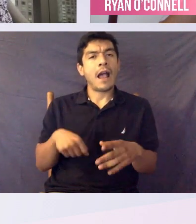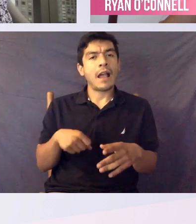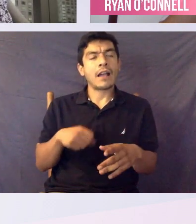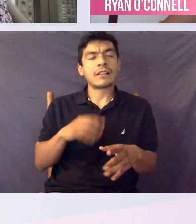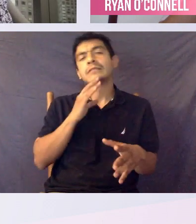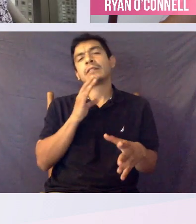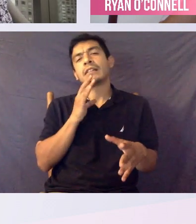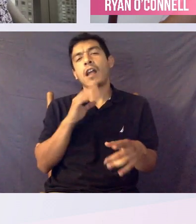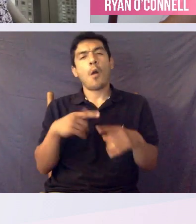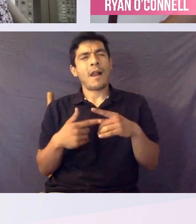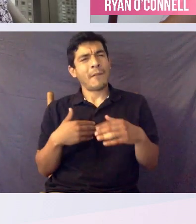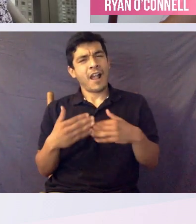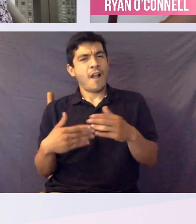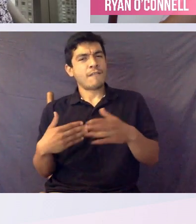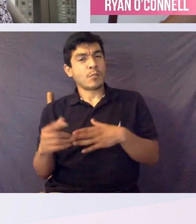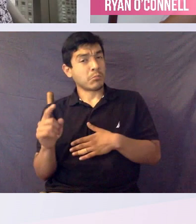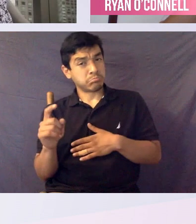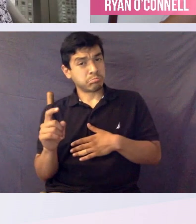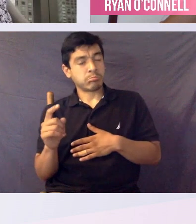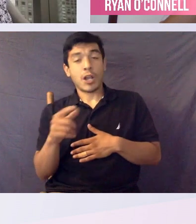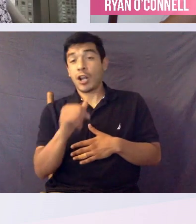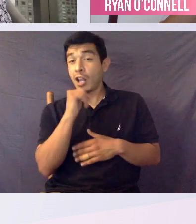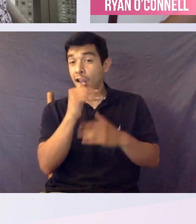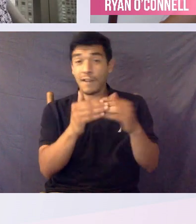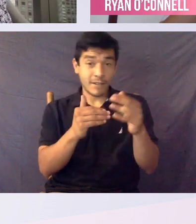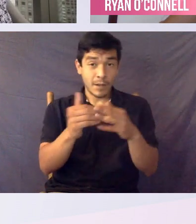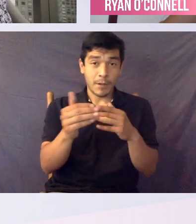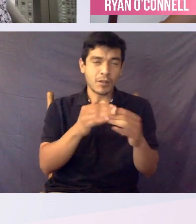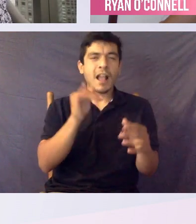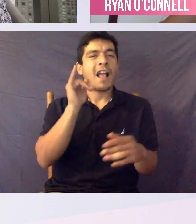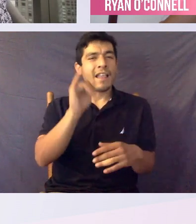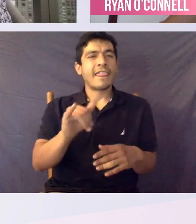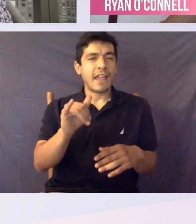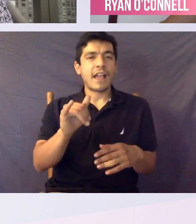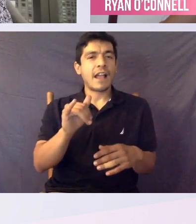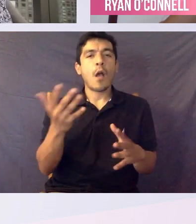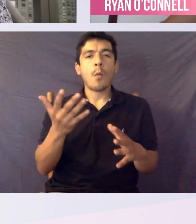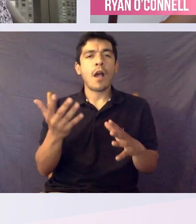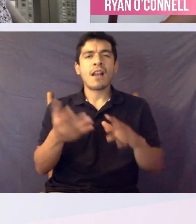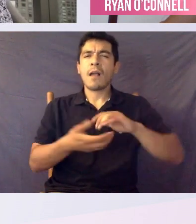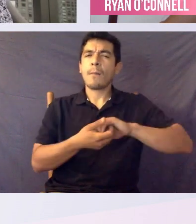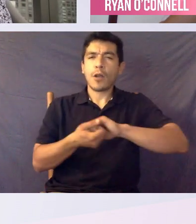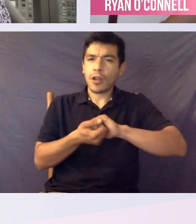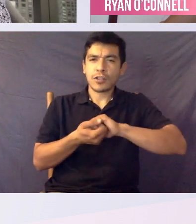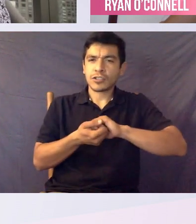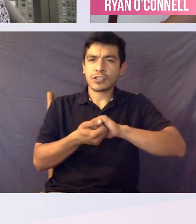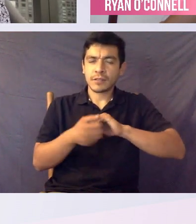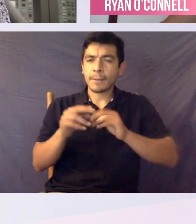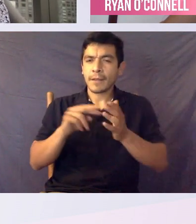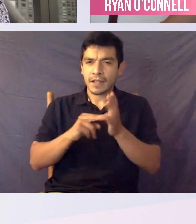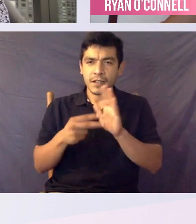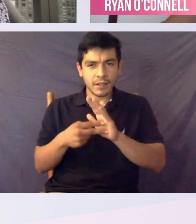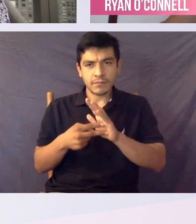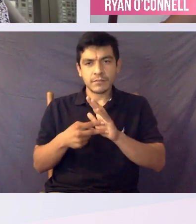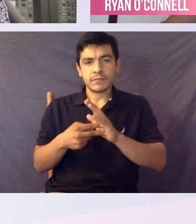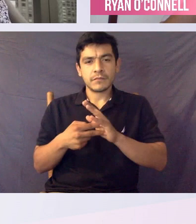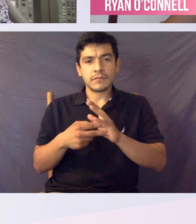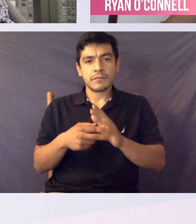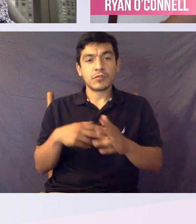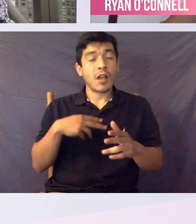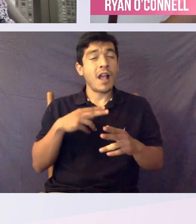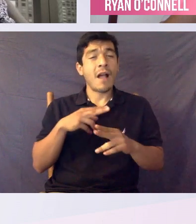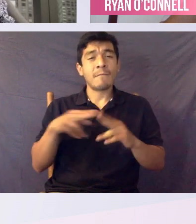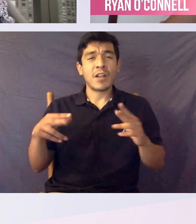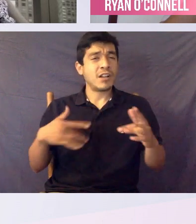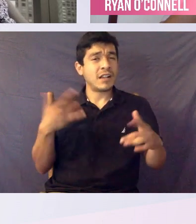uncomfortable to speak up, when I might be uncomfortable, and that, you know, like that's what an allyship is. And so I'm very hopeful because there are people like that